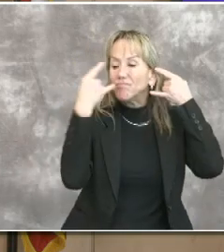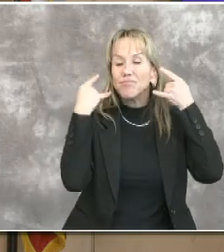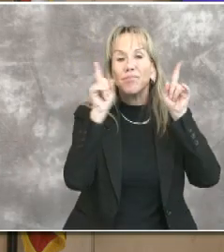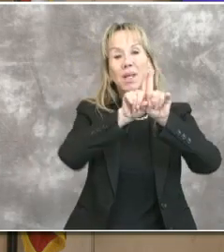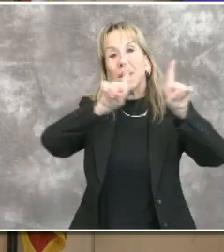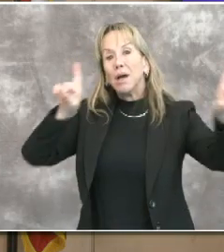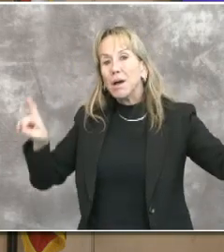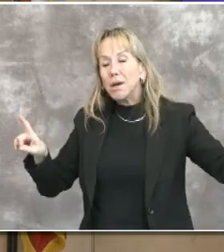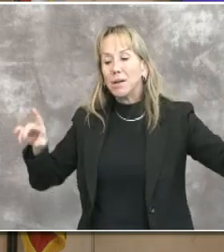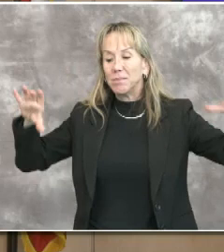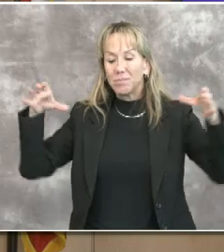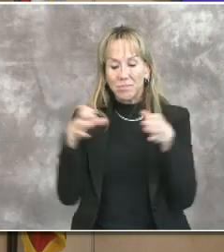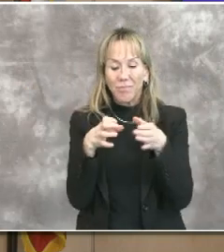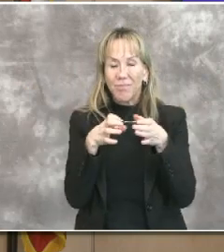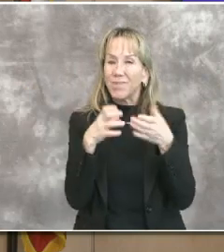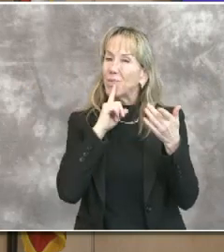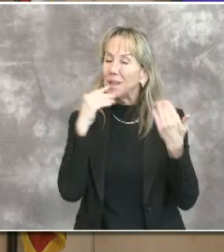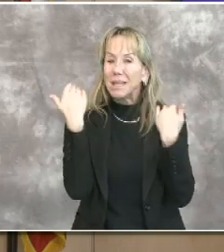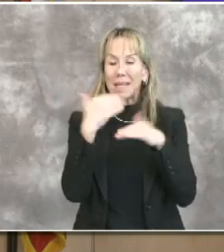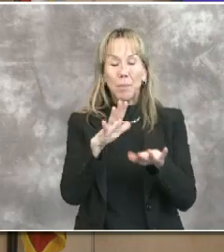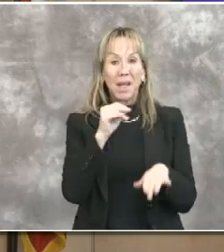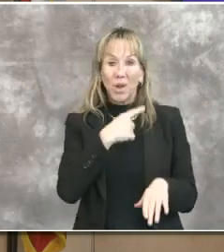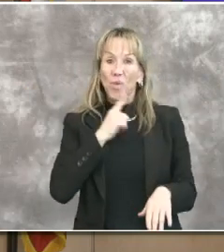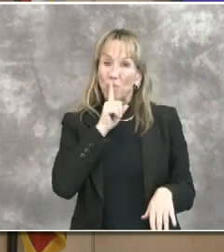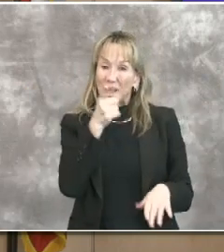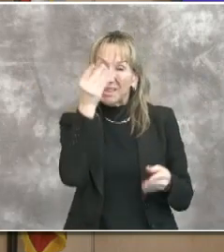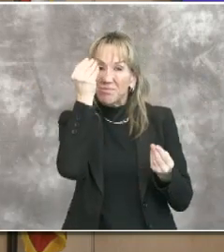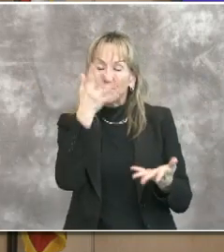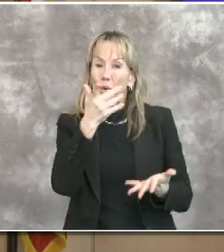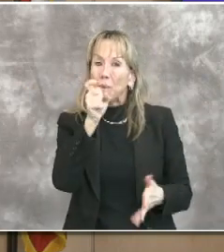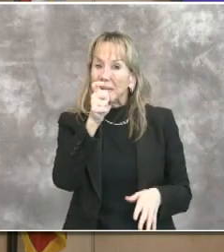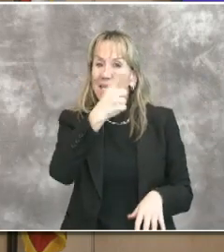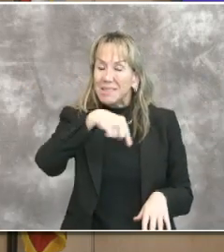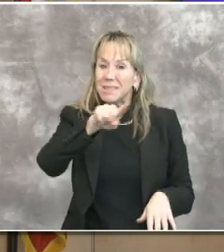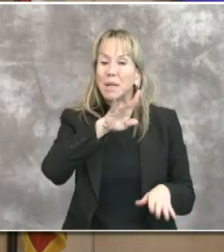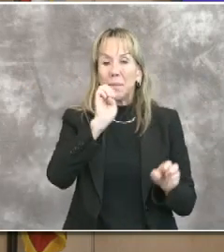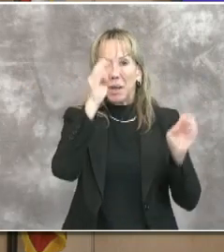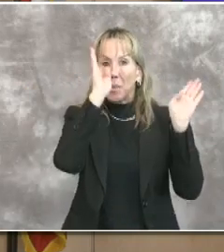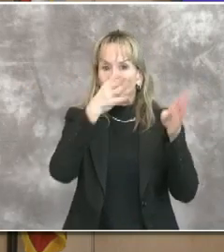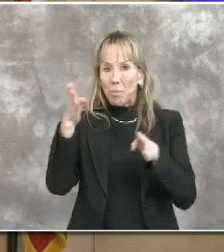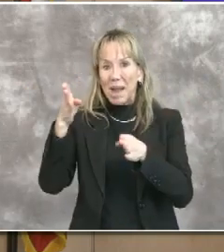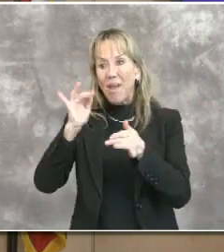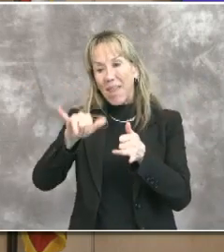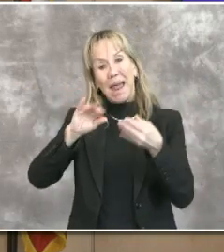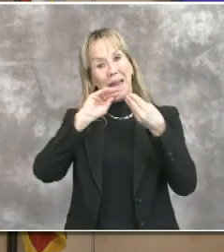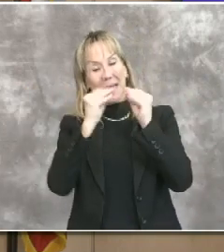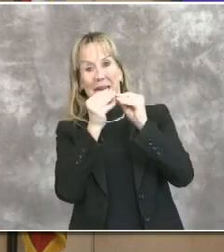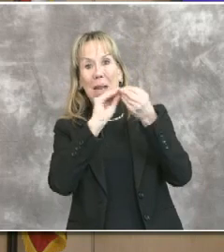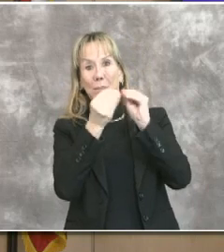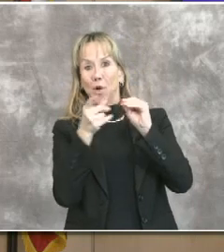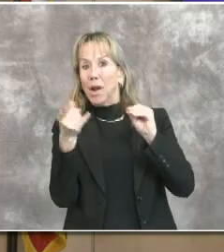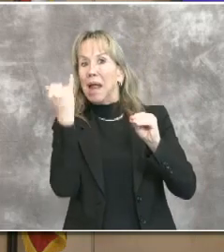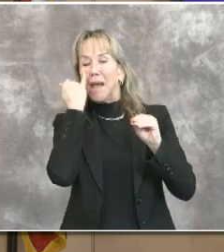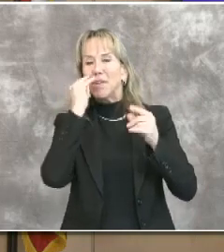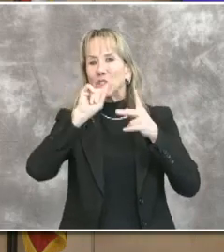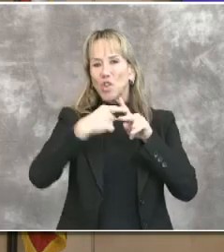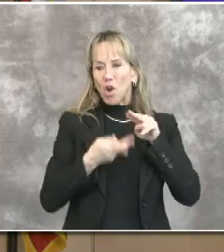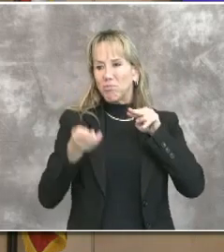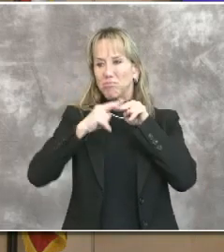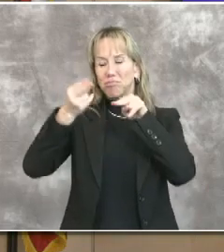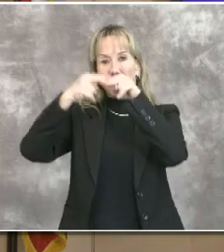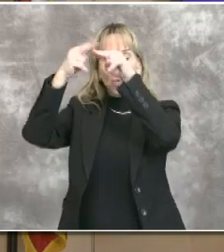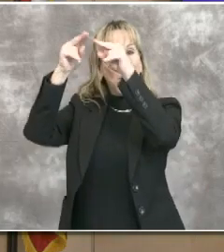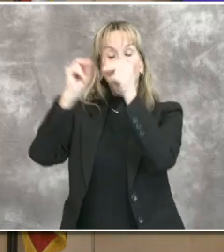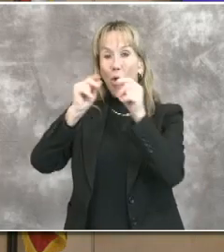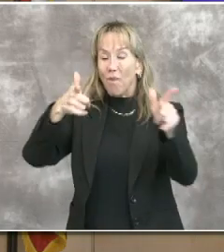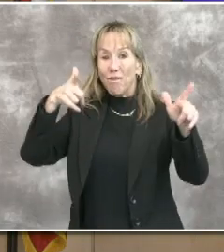gatherings, and we need to all be prepared for a situation where, based on the metrics of that dial, if the numbers and cases begin to increase too rapidly or too